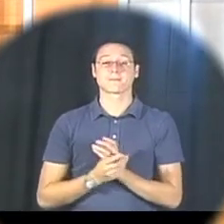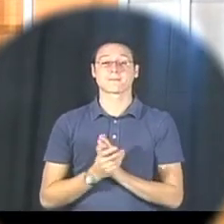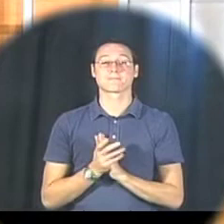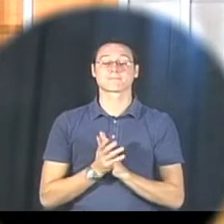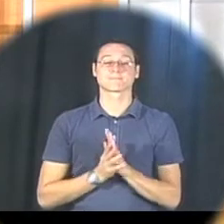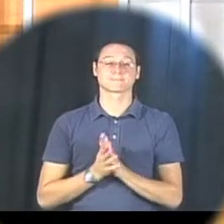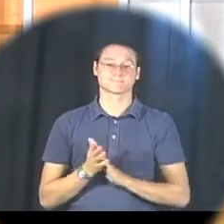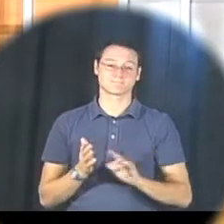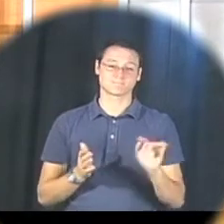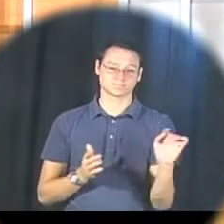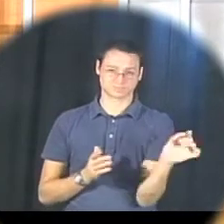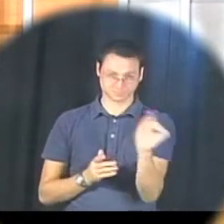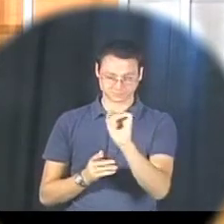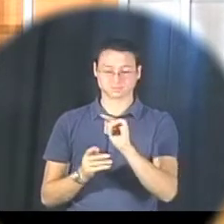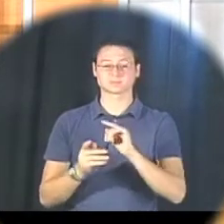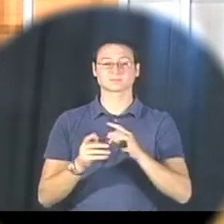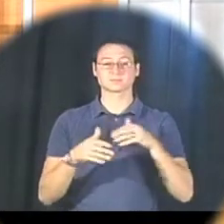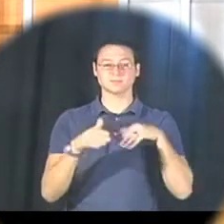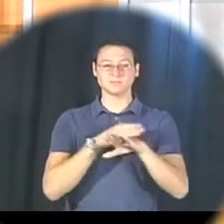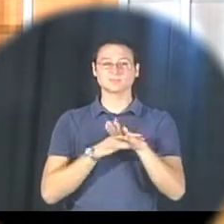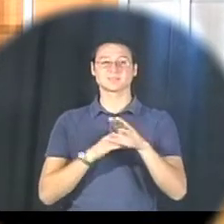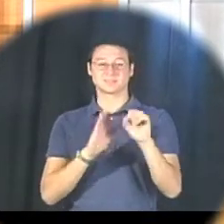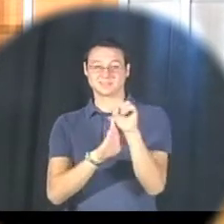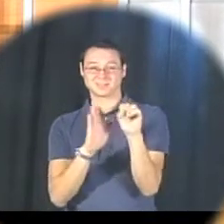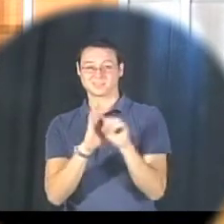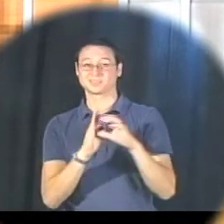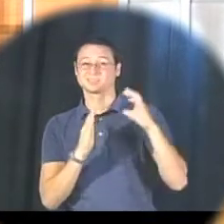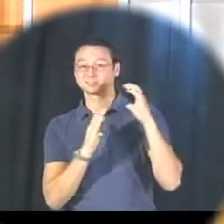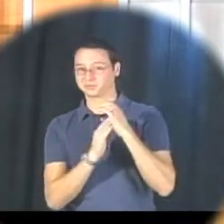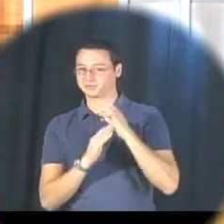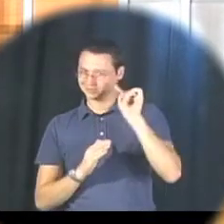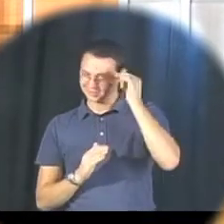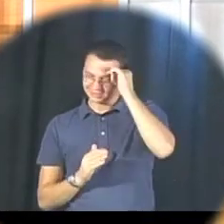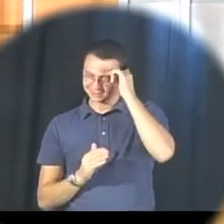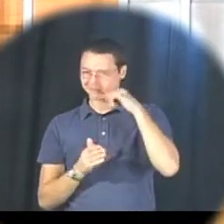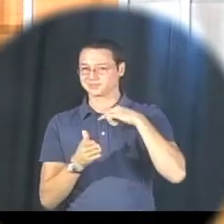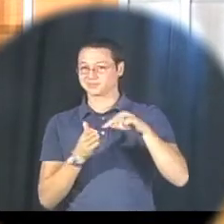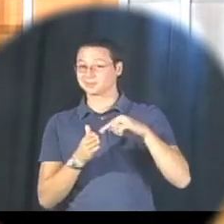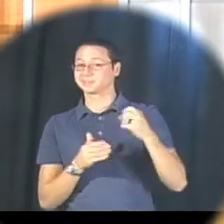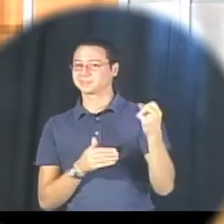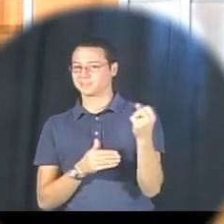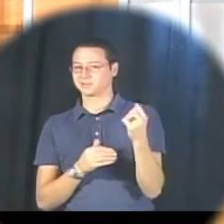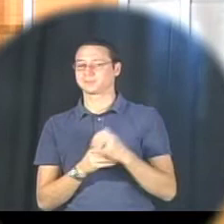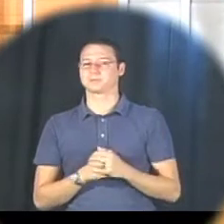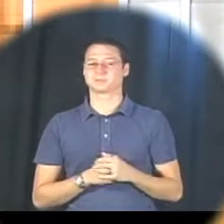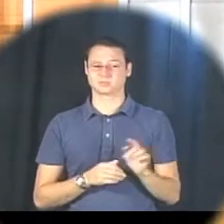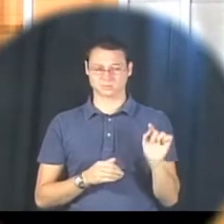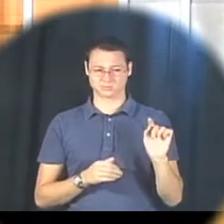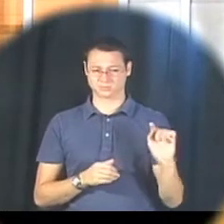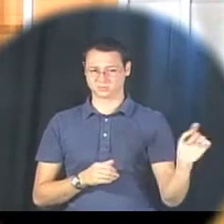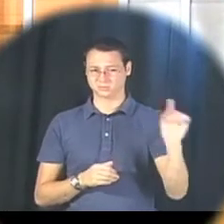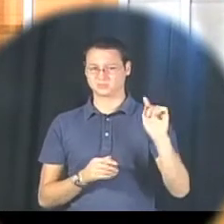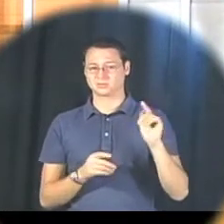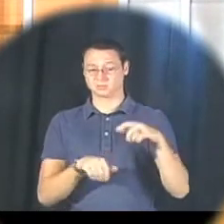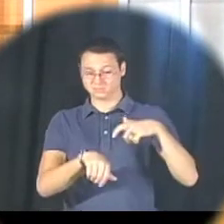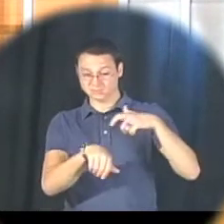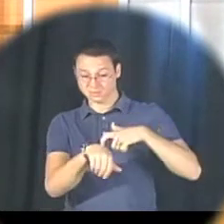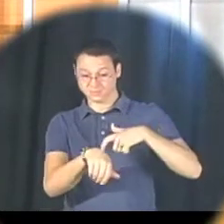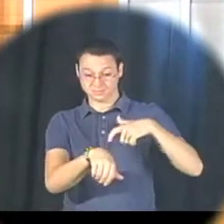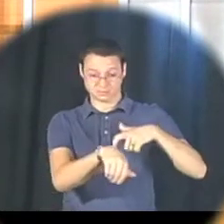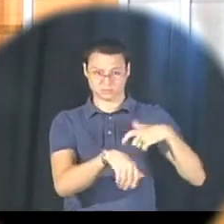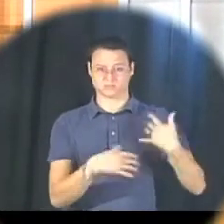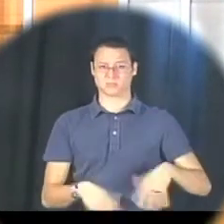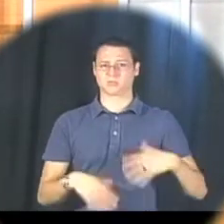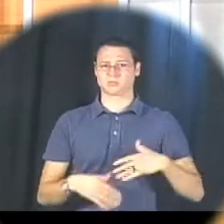Laxton earned a berth to the state championship meet in Tallahassee this Saturday. The team continues to run their best team average times and exhibit